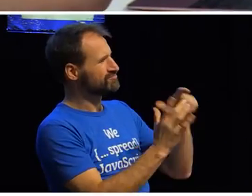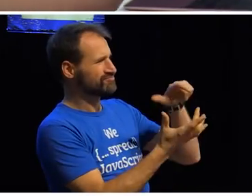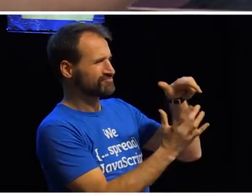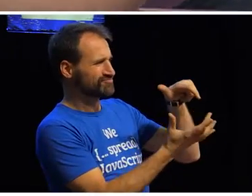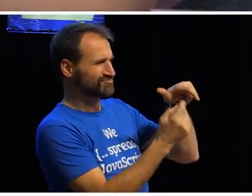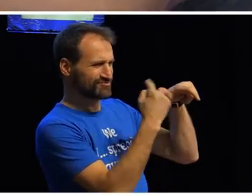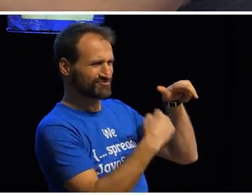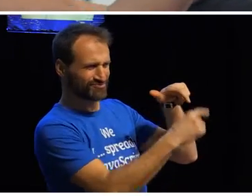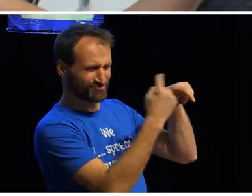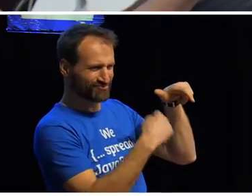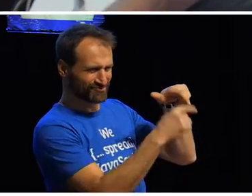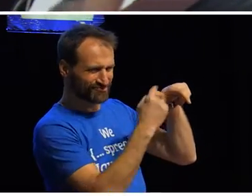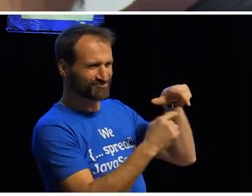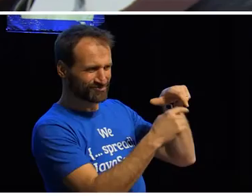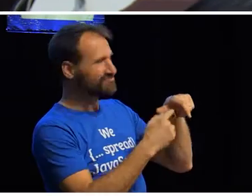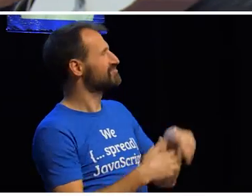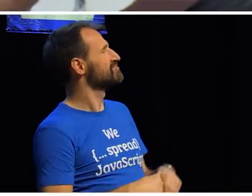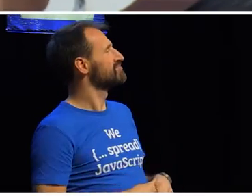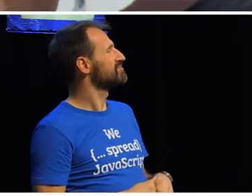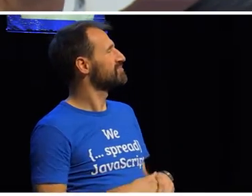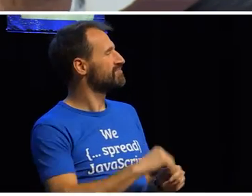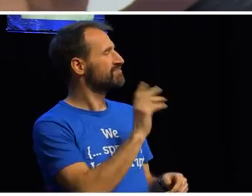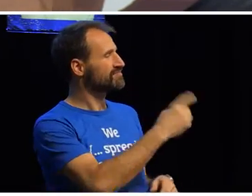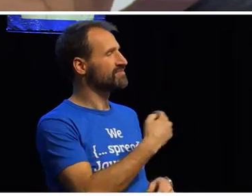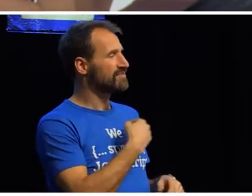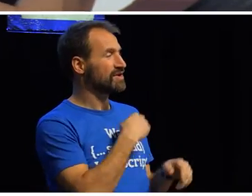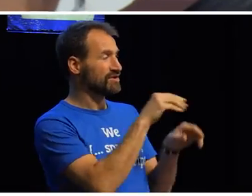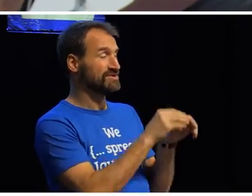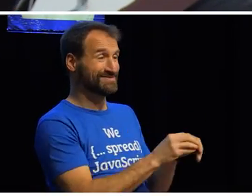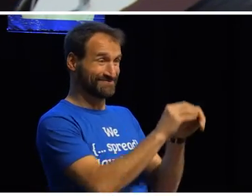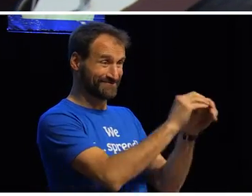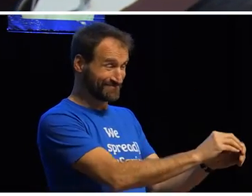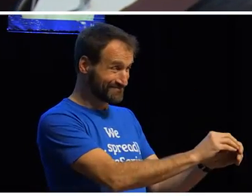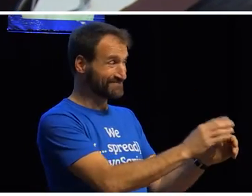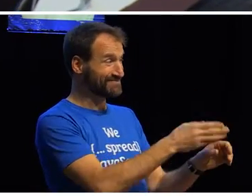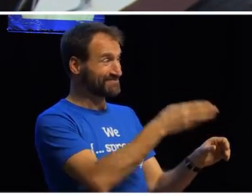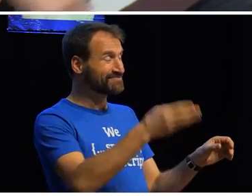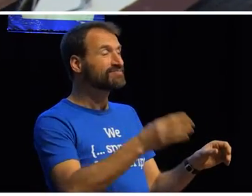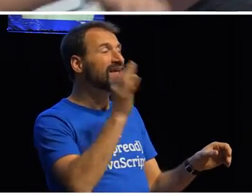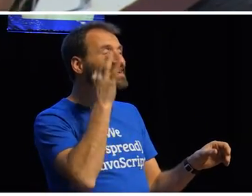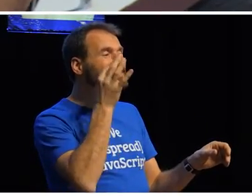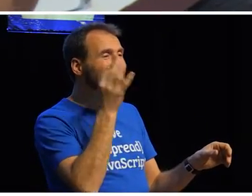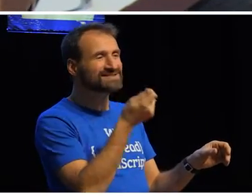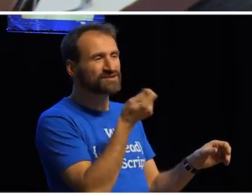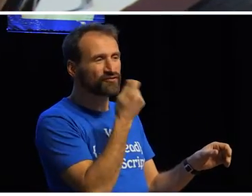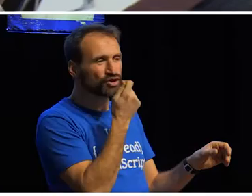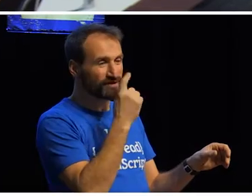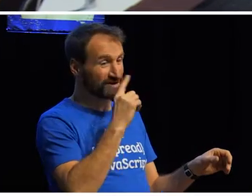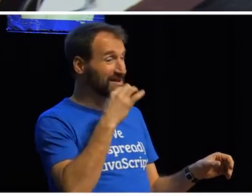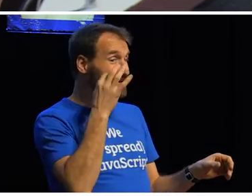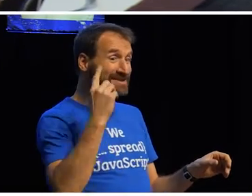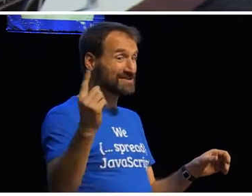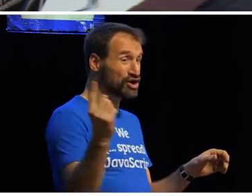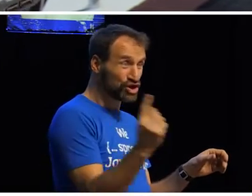is what it is. And I set this right by cat food. So whenever my cat is around and eating cat food,